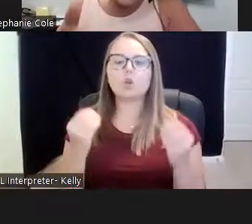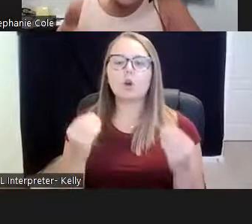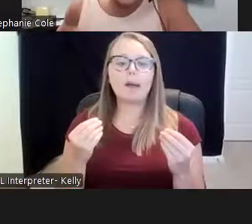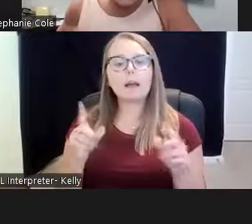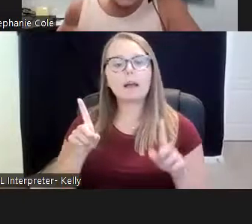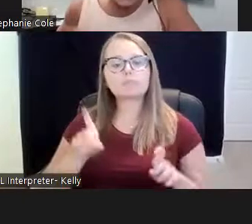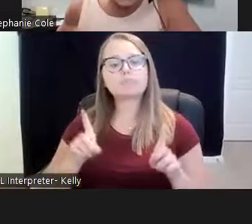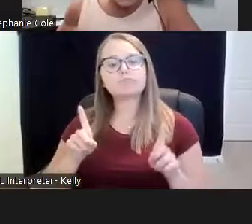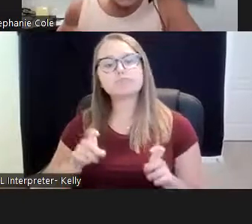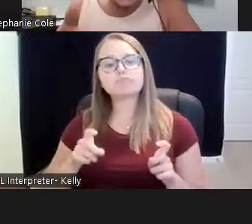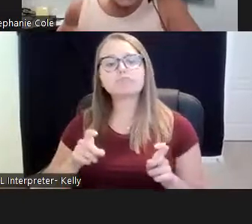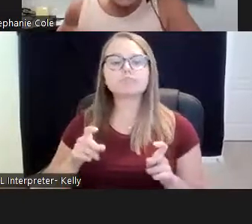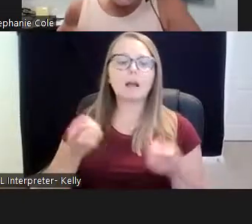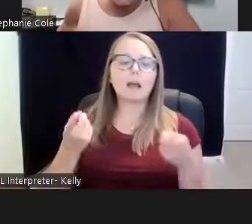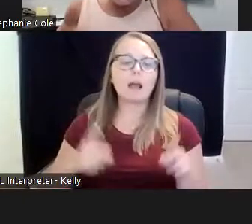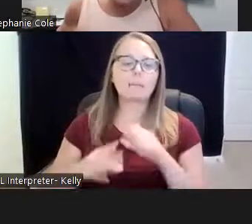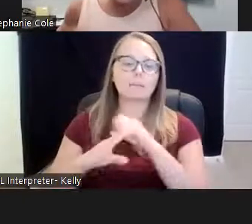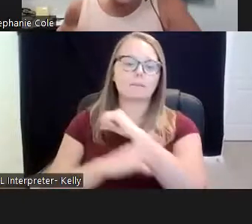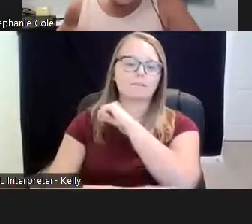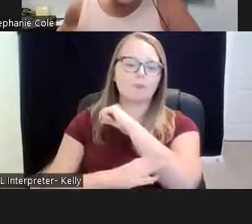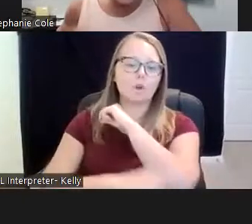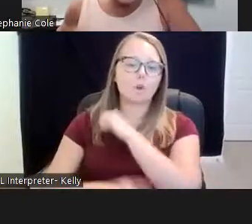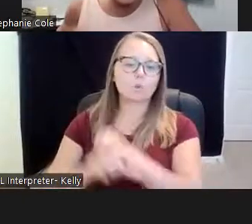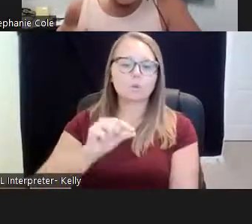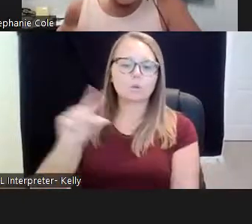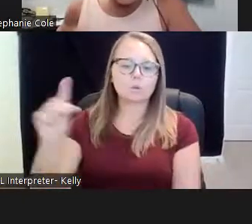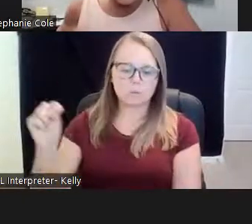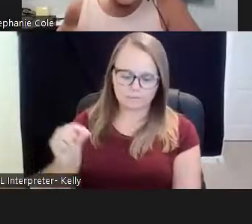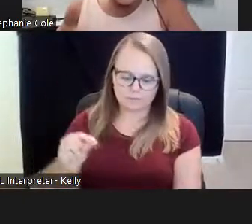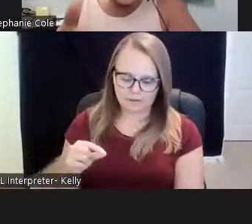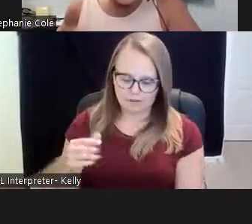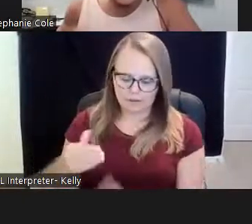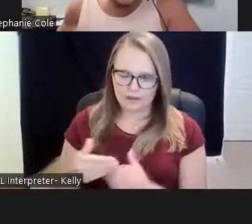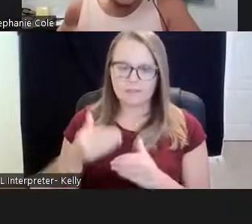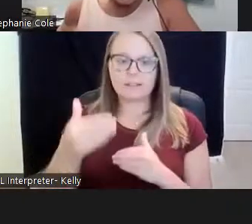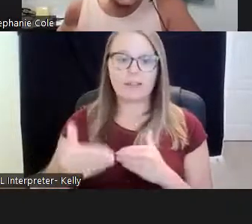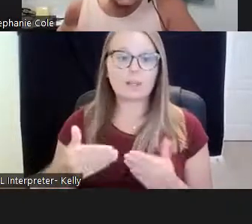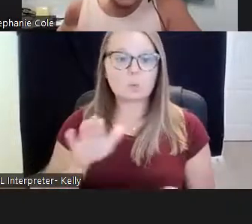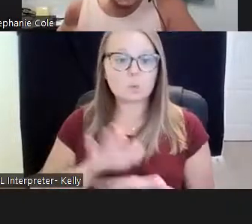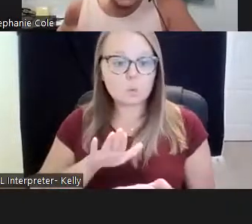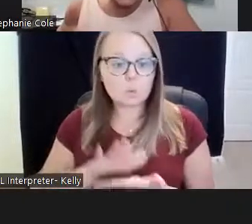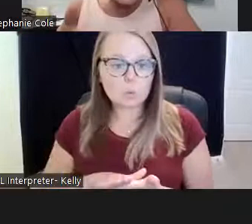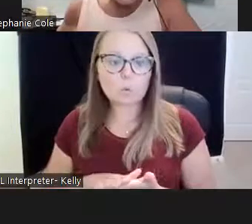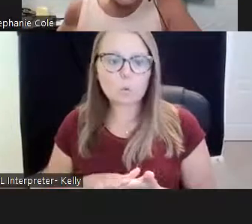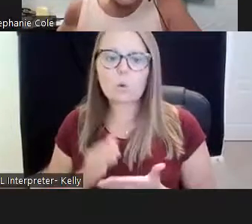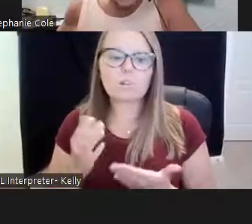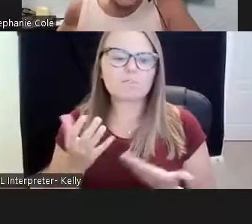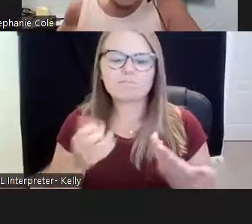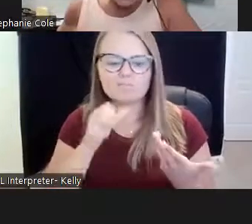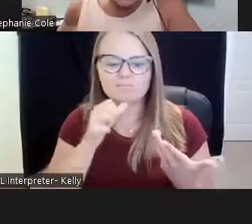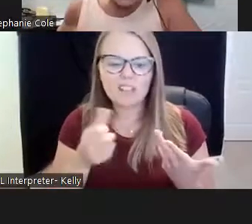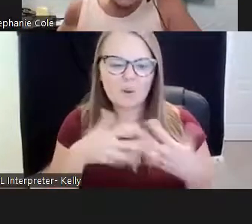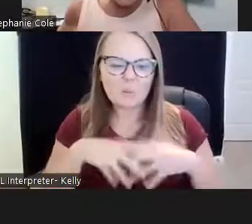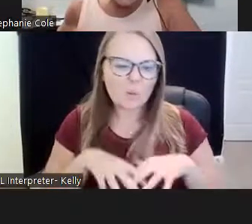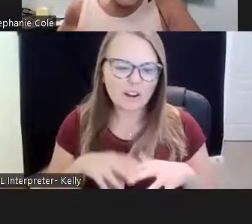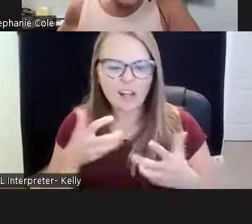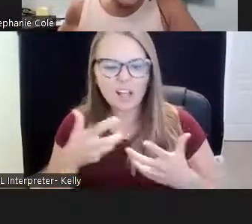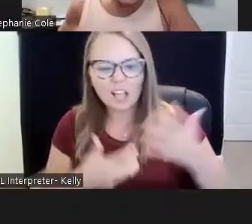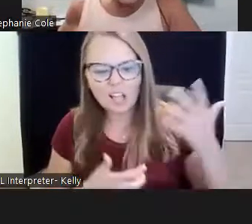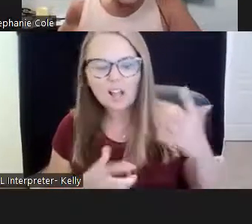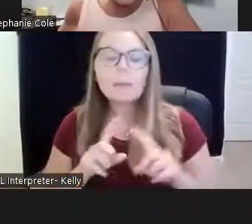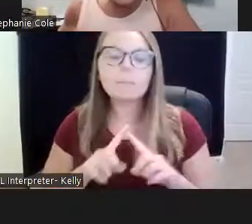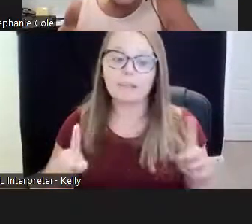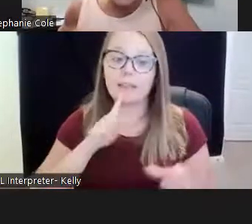the fall of 2020. And the next school, the courses didn't work out that year, but they committed